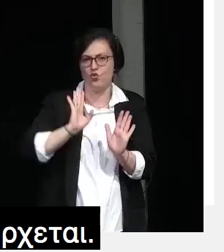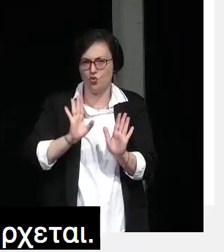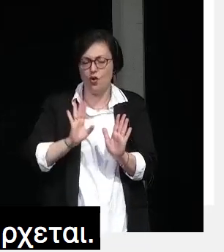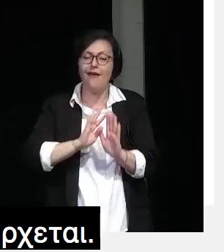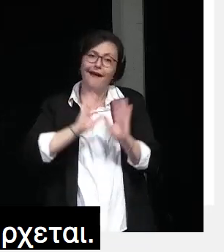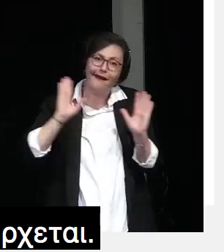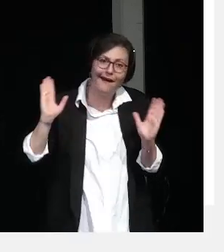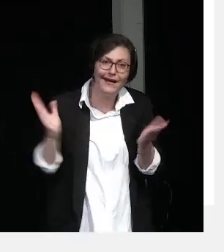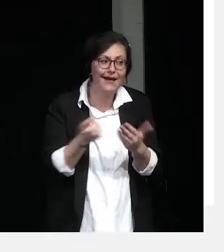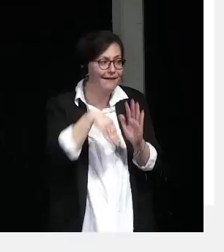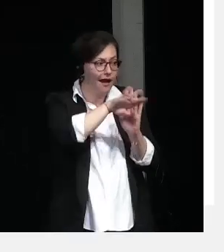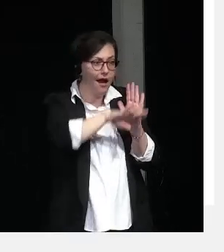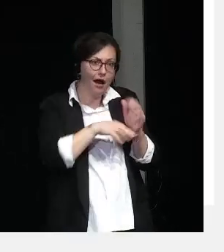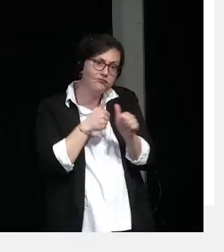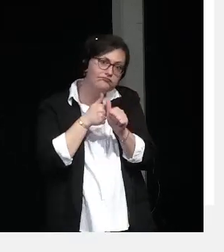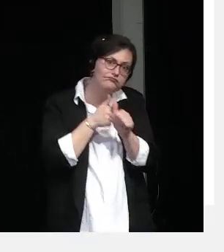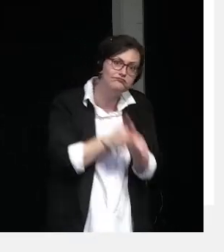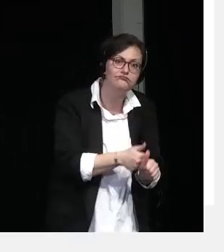aspects of his life?